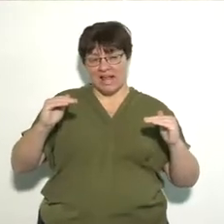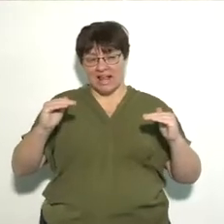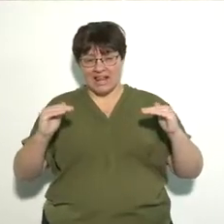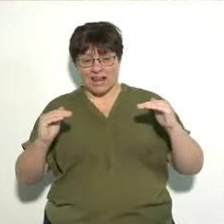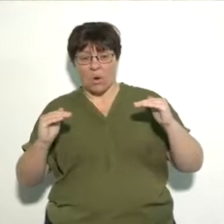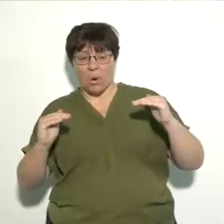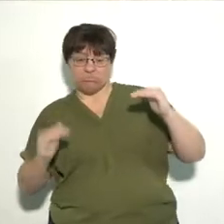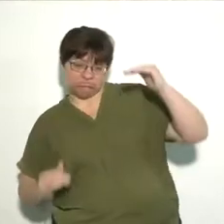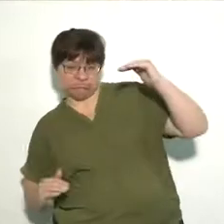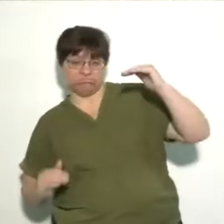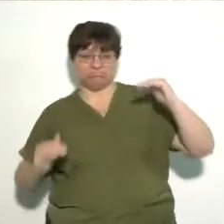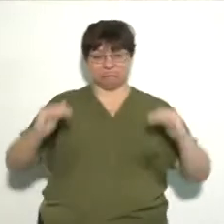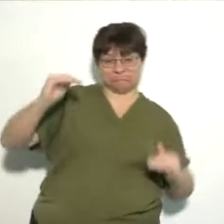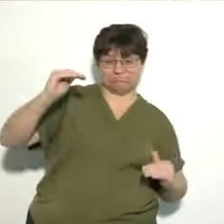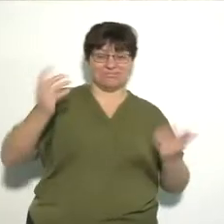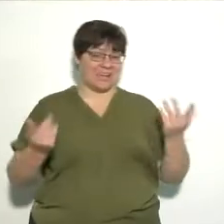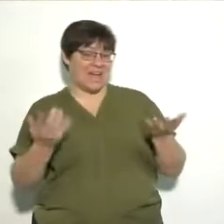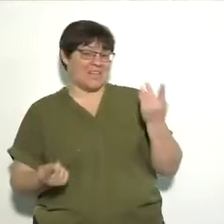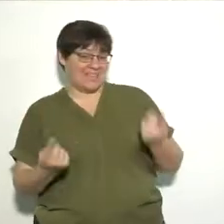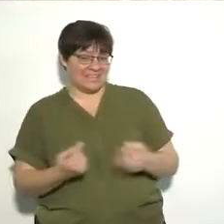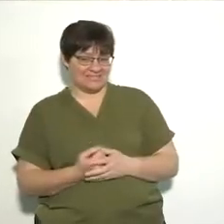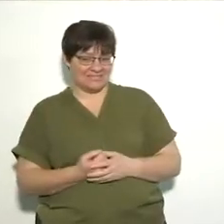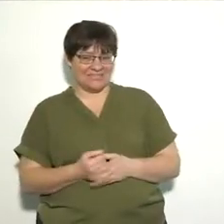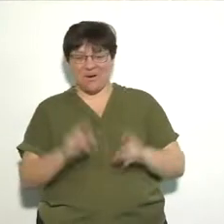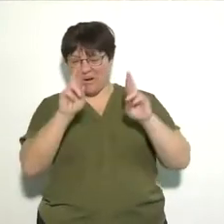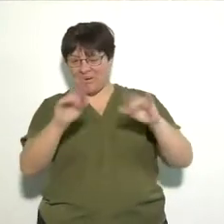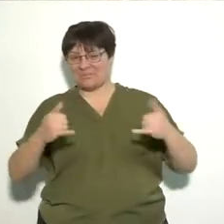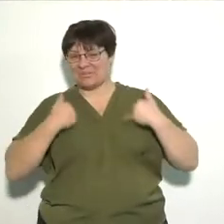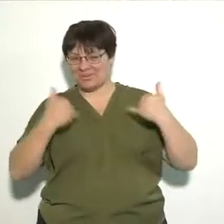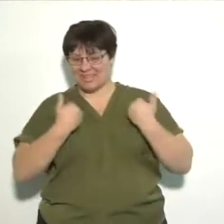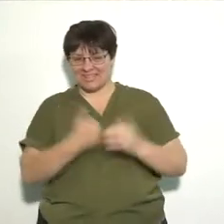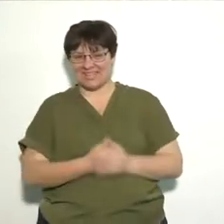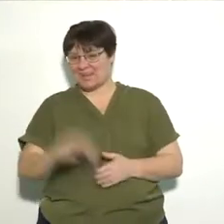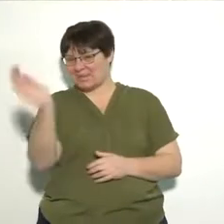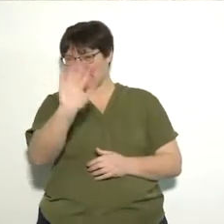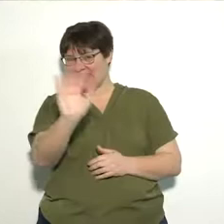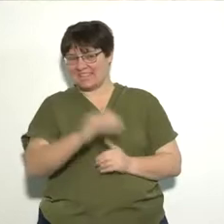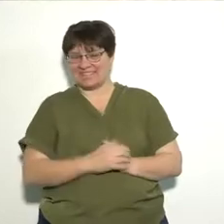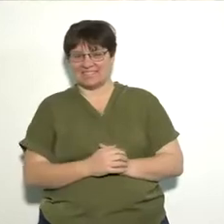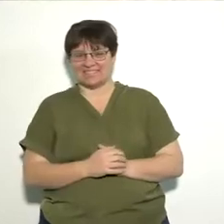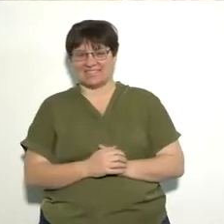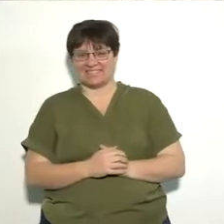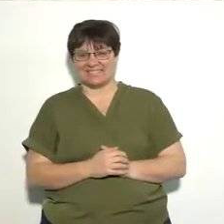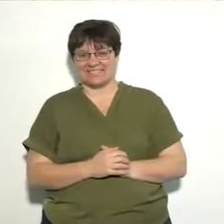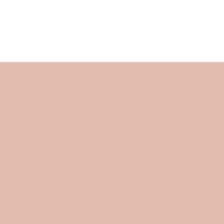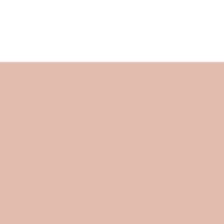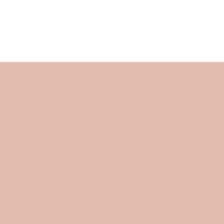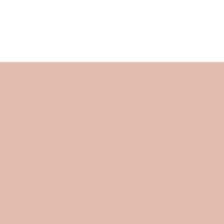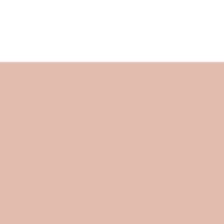might weigh more than the other. I hope you have fun. Bye.